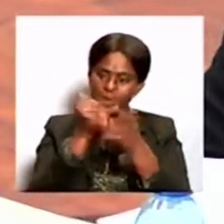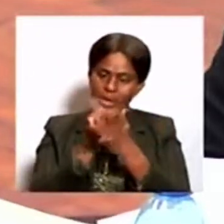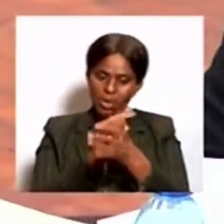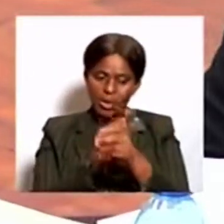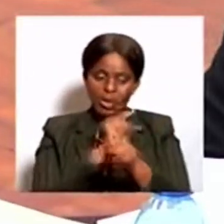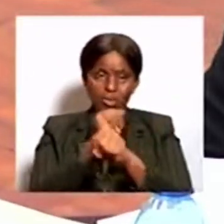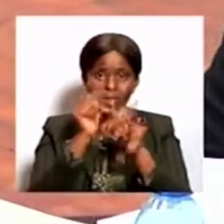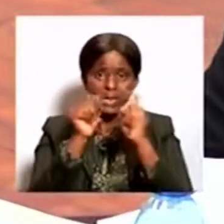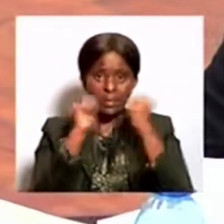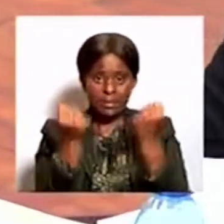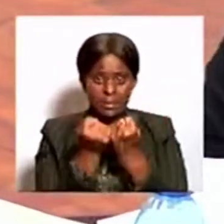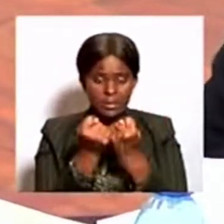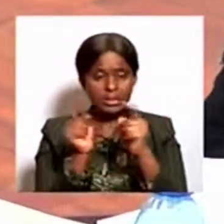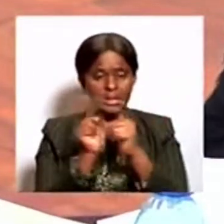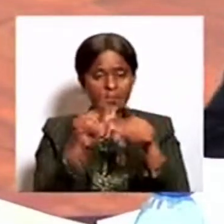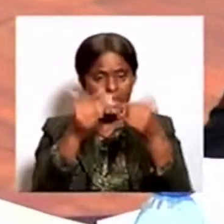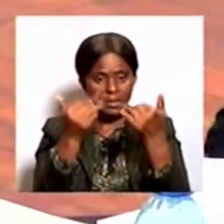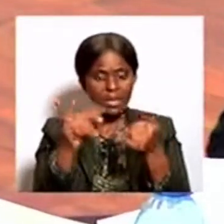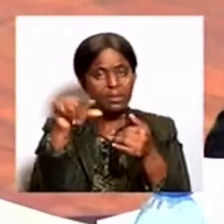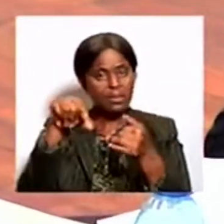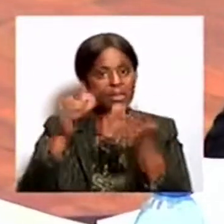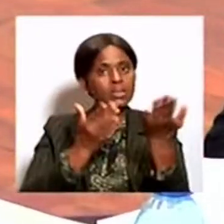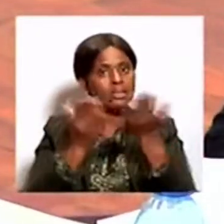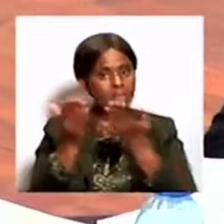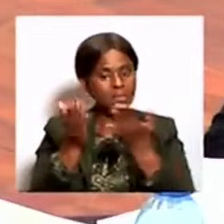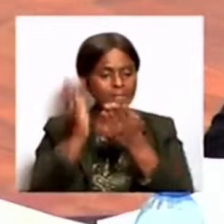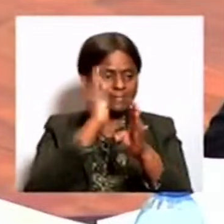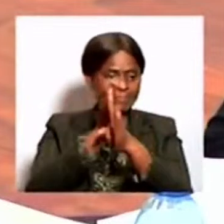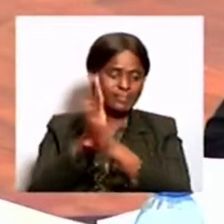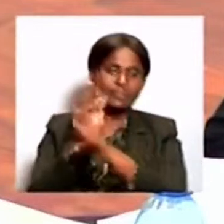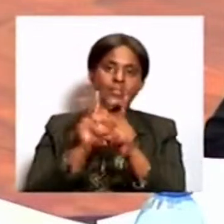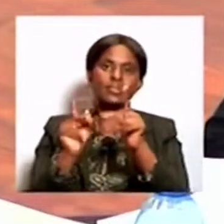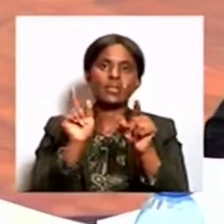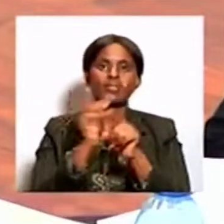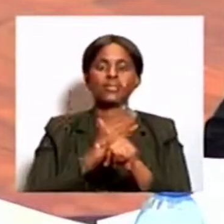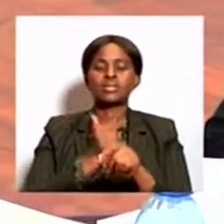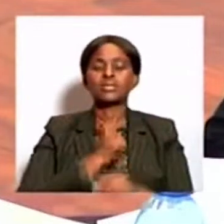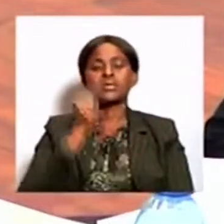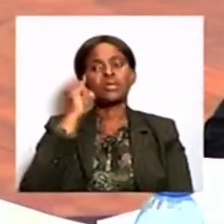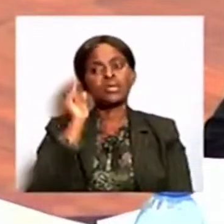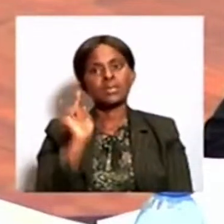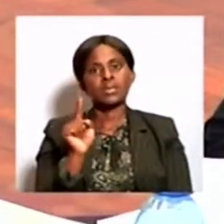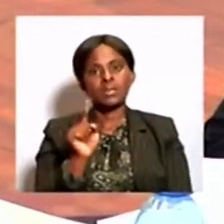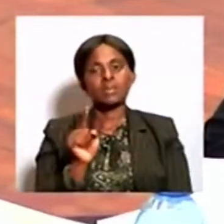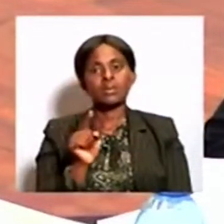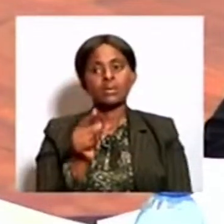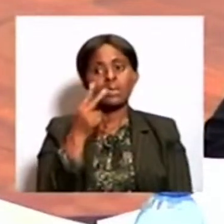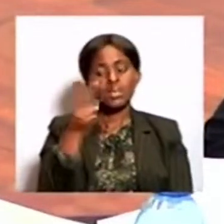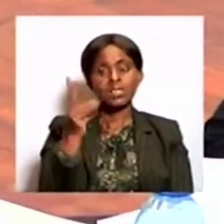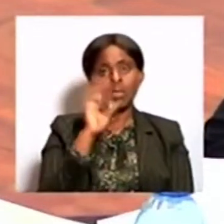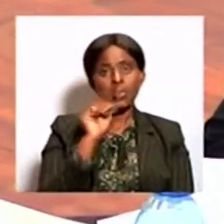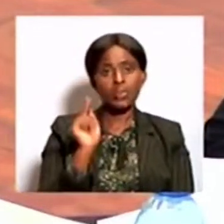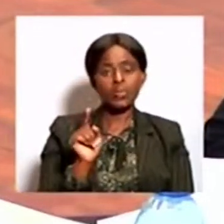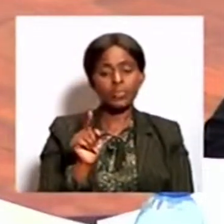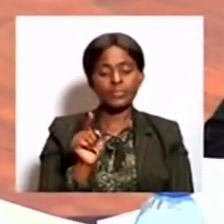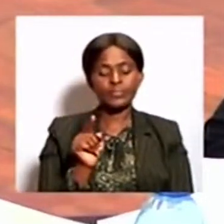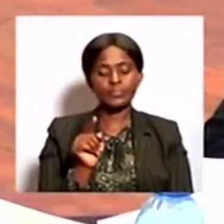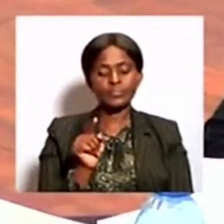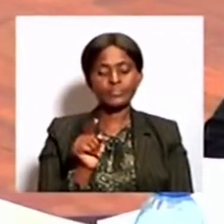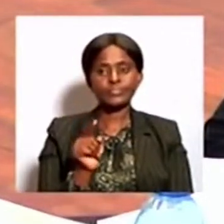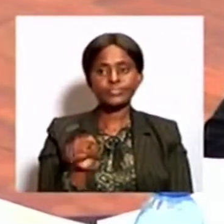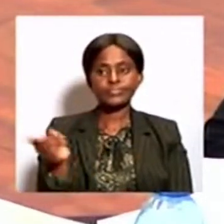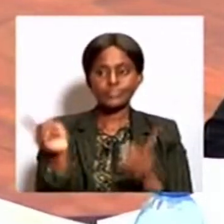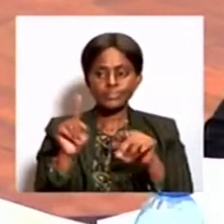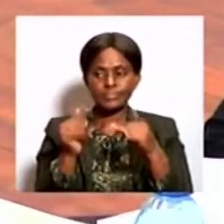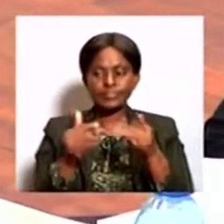a team, and to provide quality services to our residents. And I think the fruits have started being seen. When